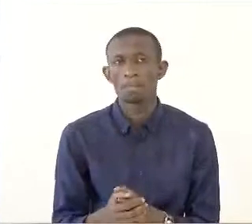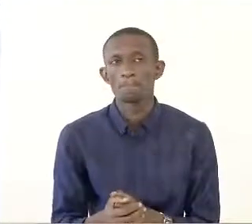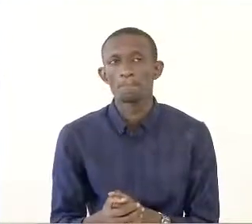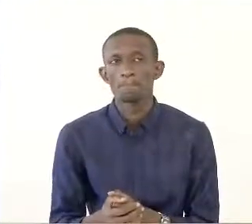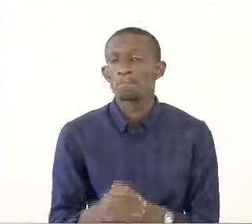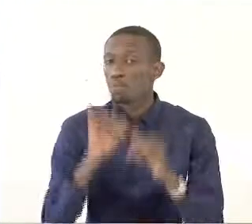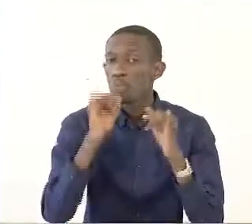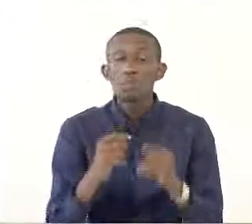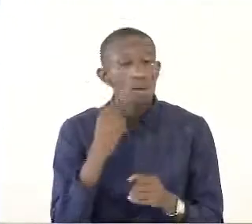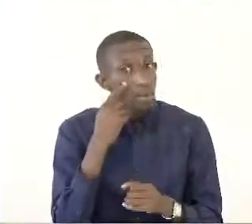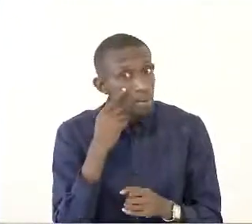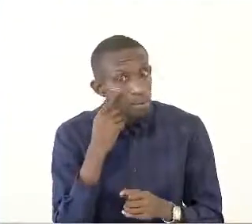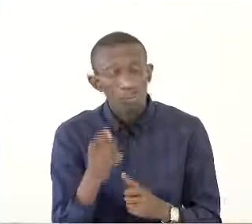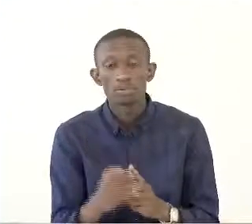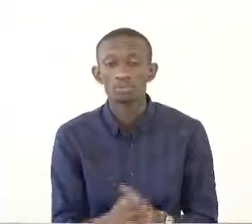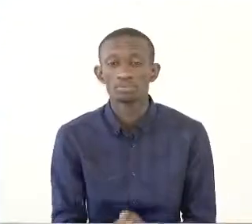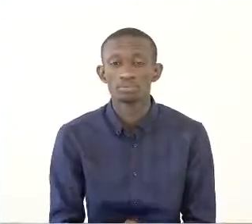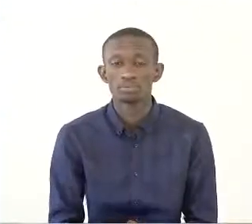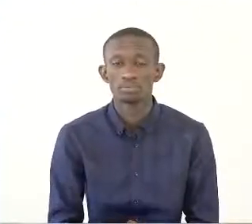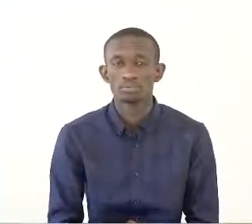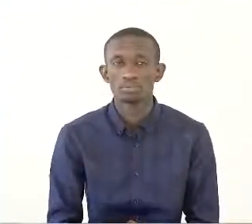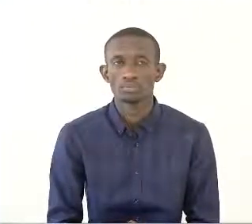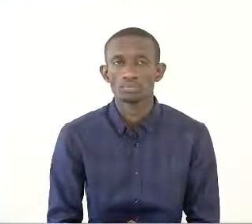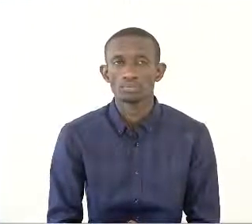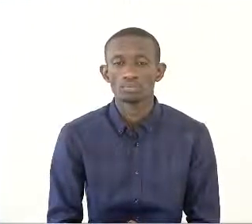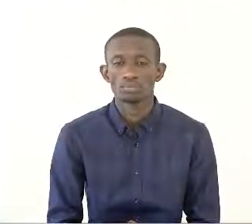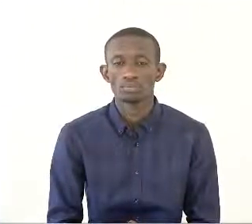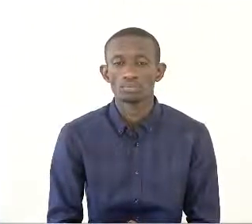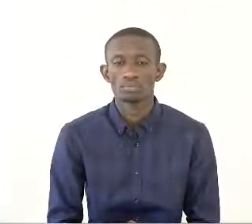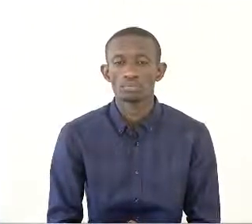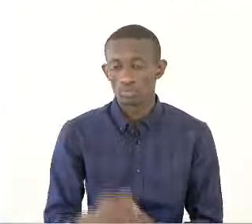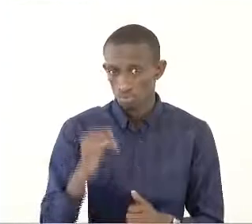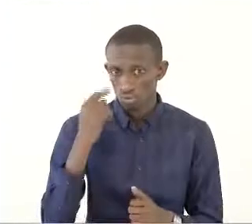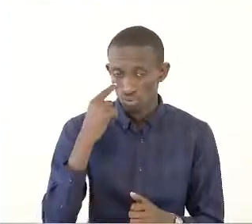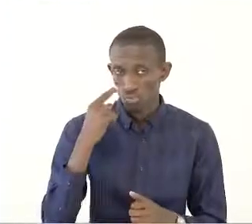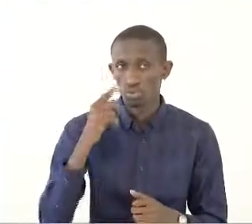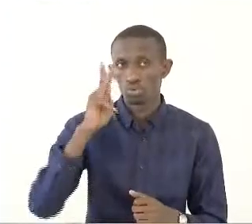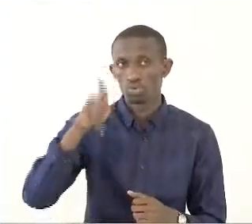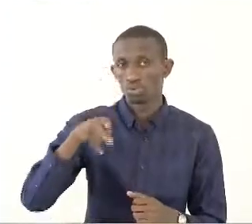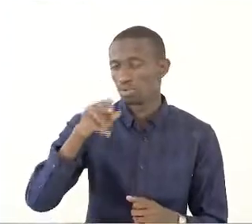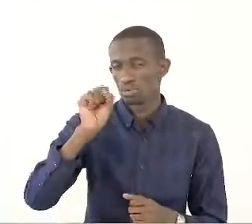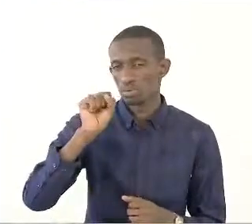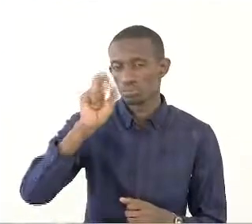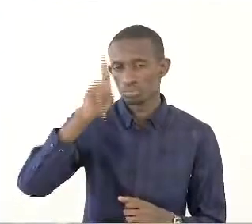occurs spontaneous. It is a spontaneous. This is a